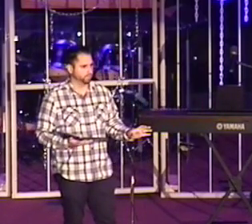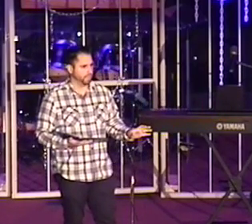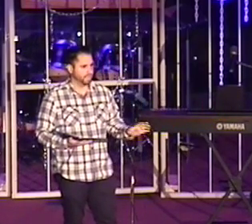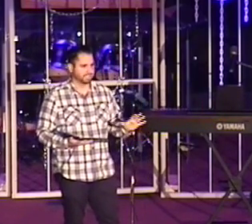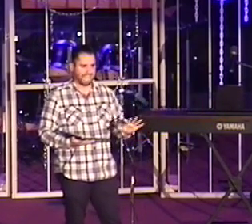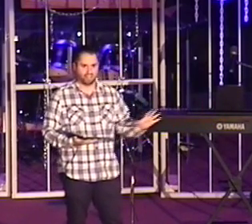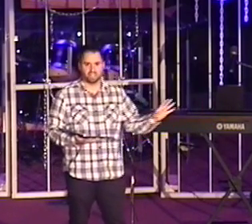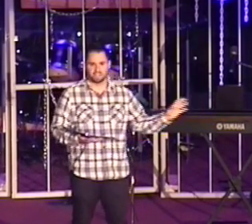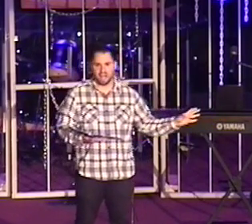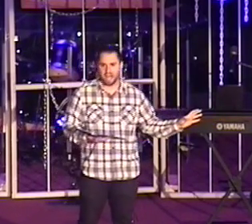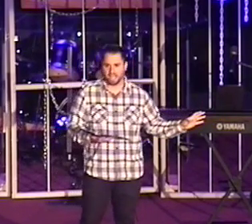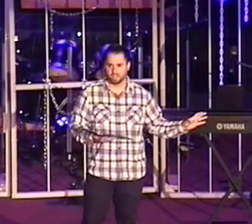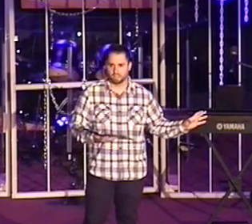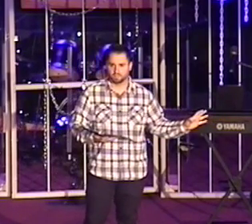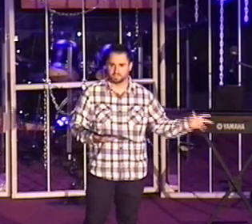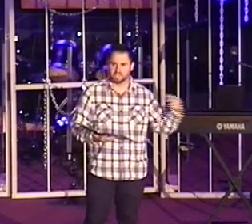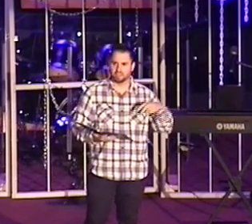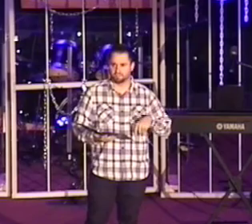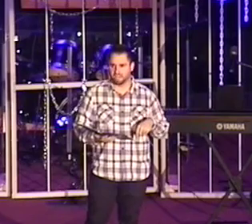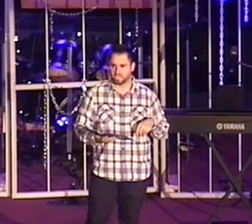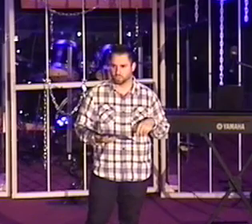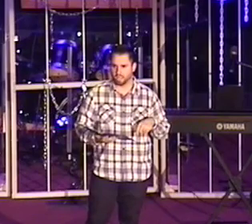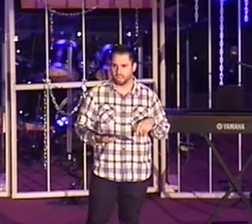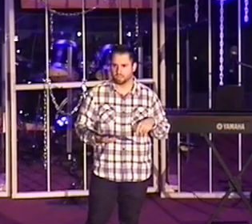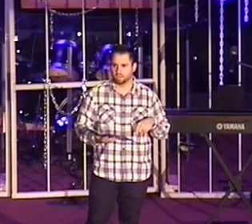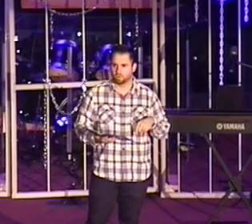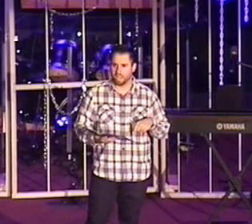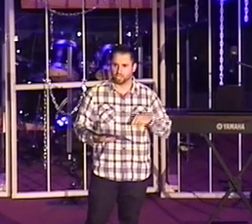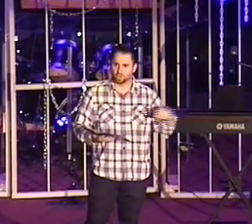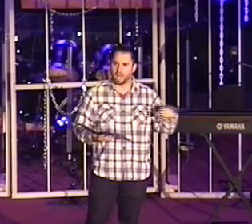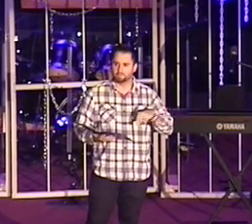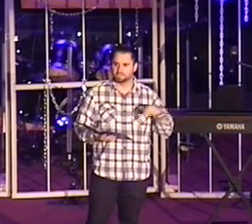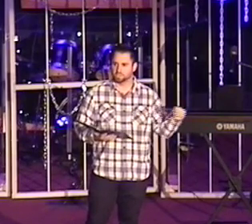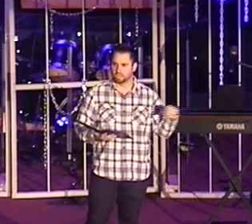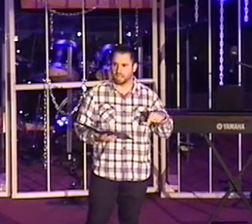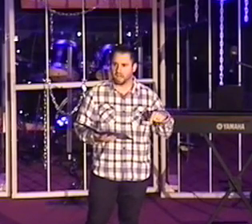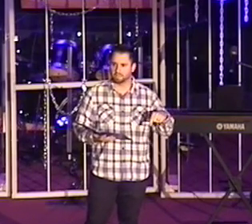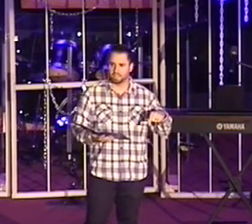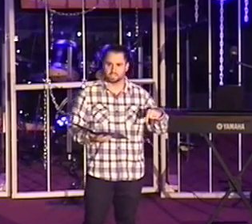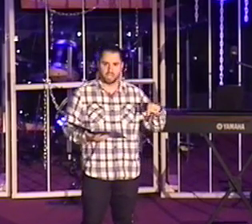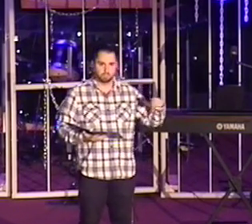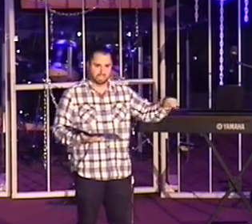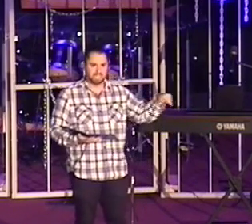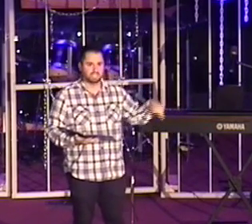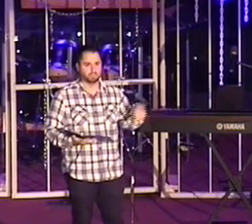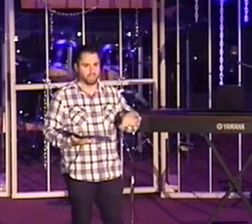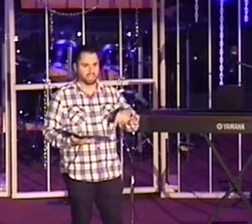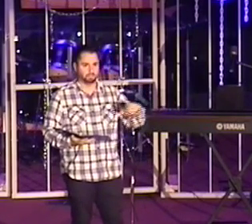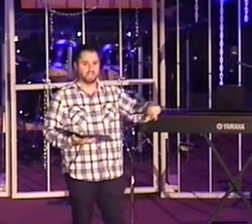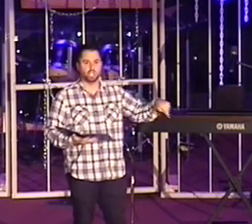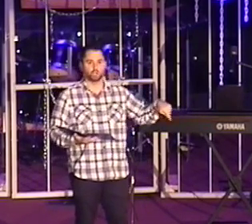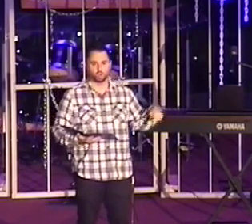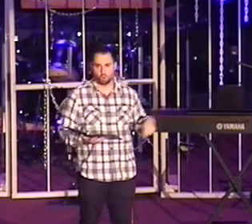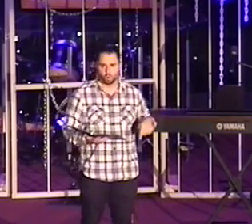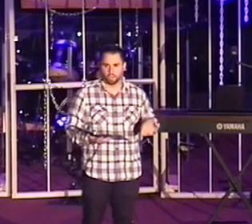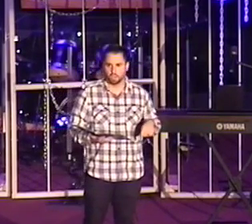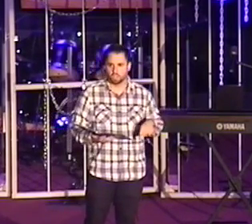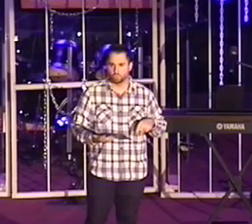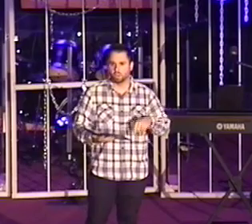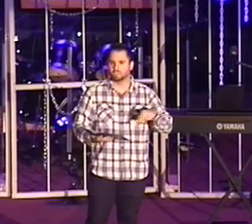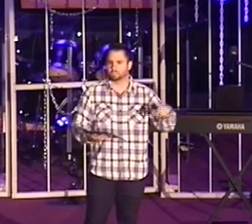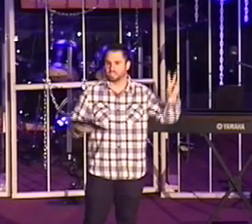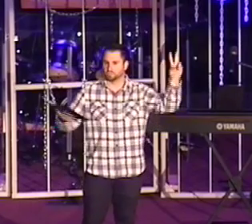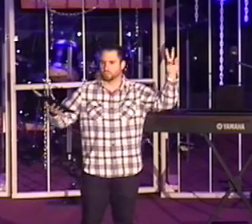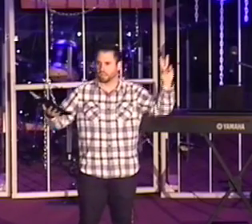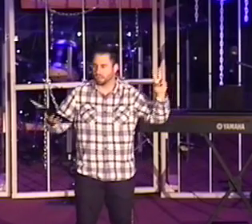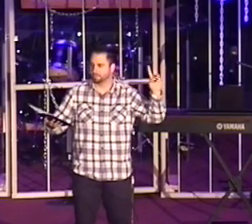gain. It's telling a lie for the sake of financial gain, right? You're in opposition to God because pleasing men, meeting your quota,